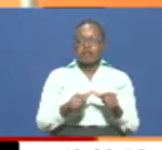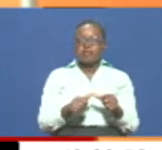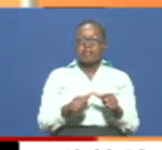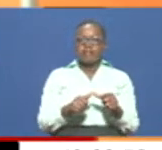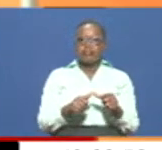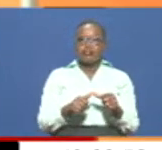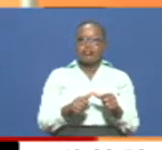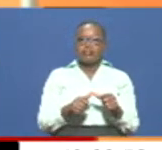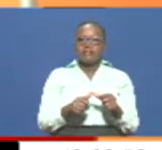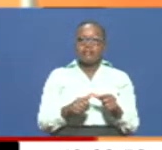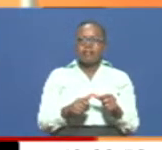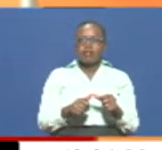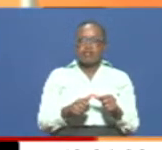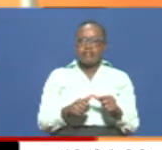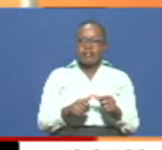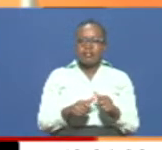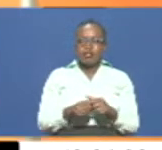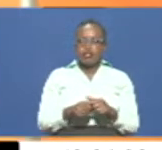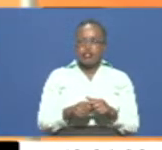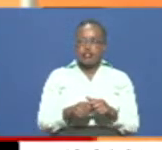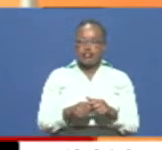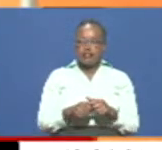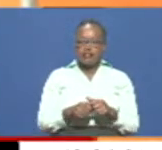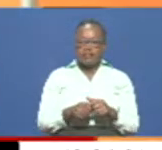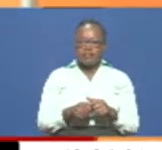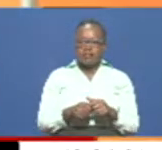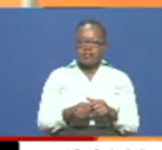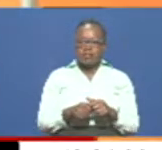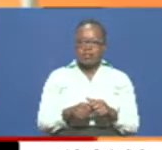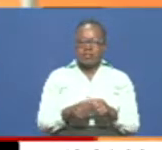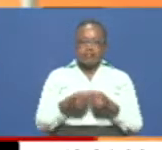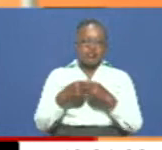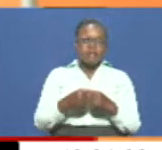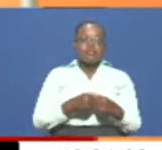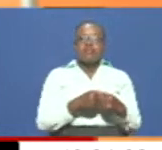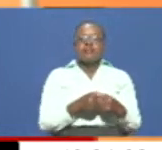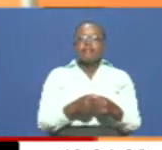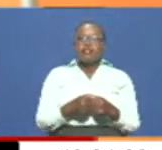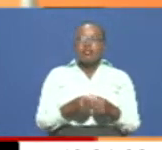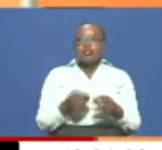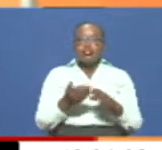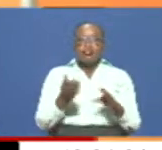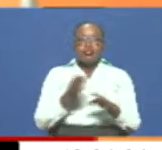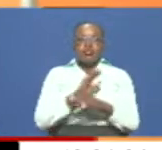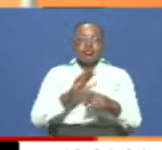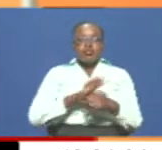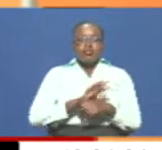know, the COVID-19 pandemic is over, but the challenge is that, you know, before the country really